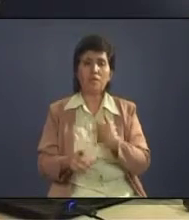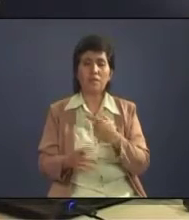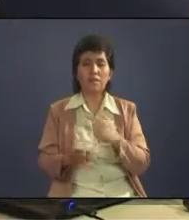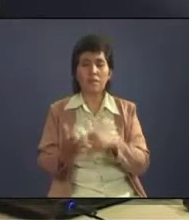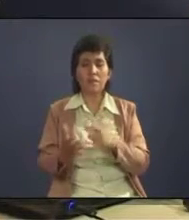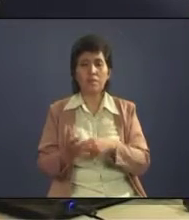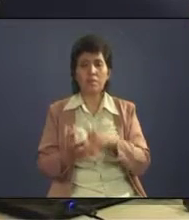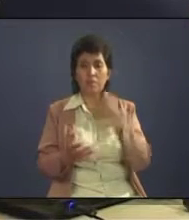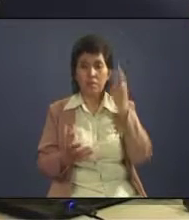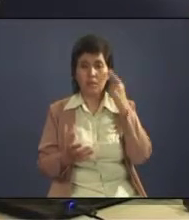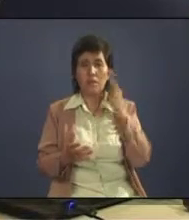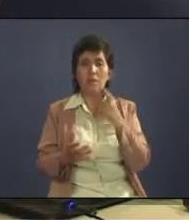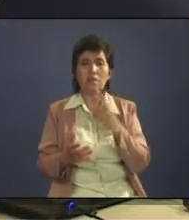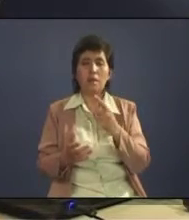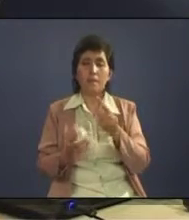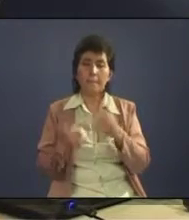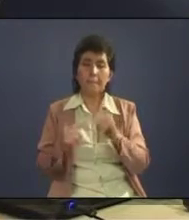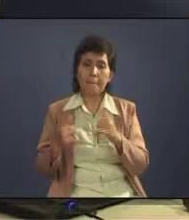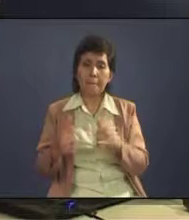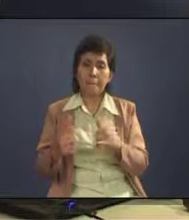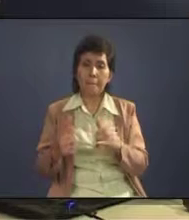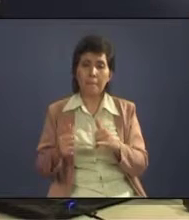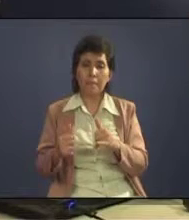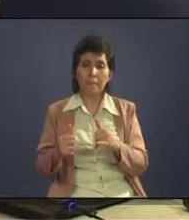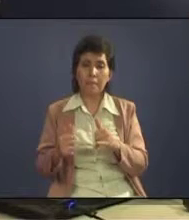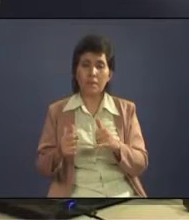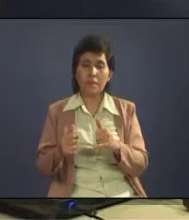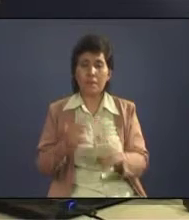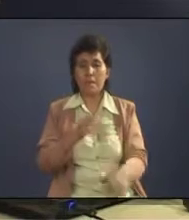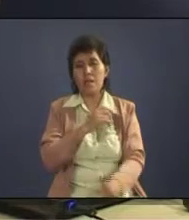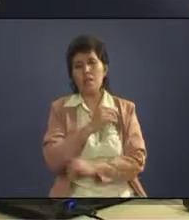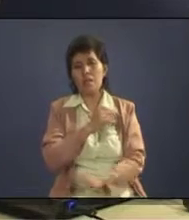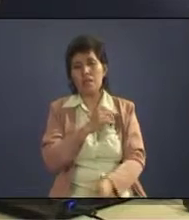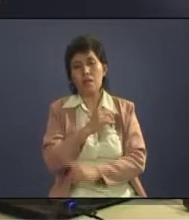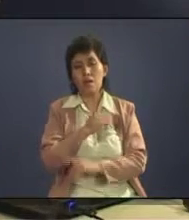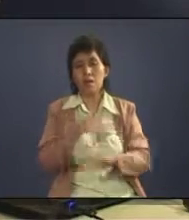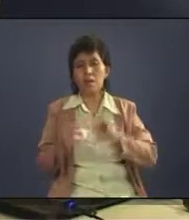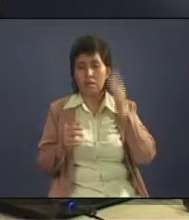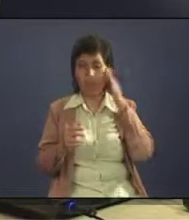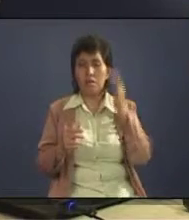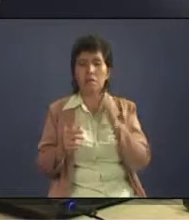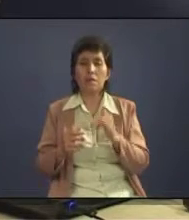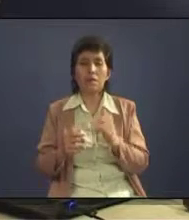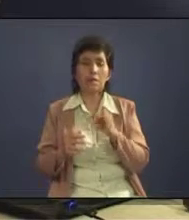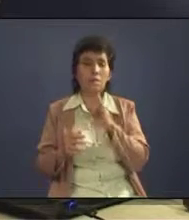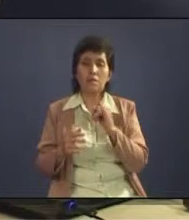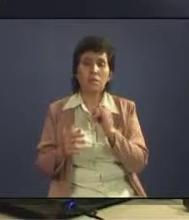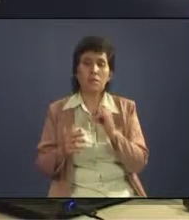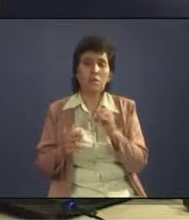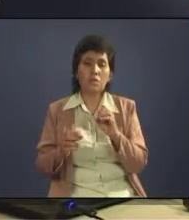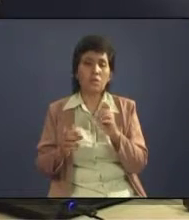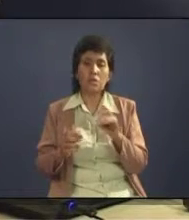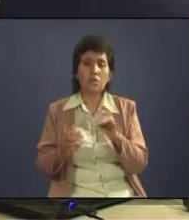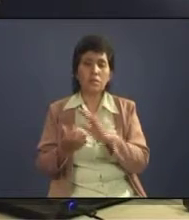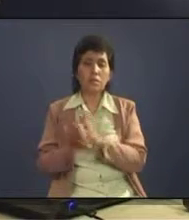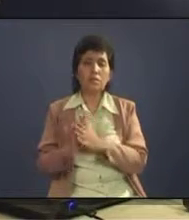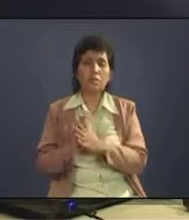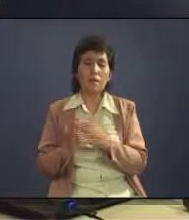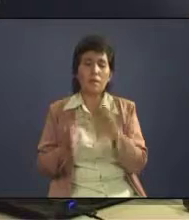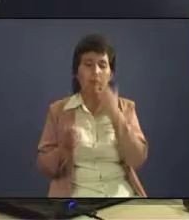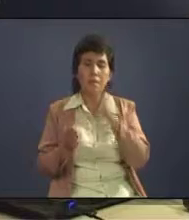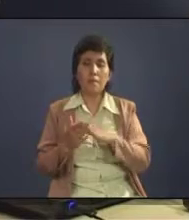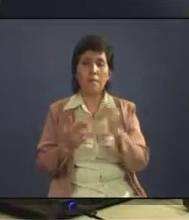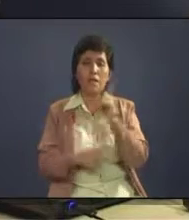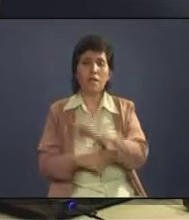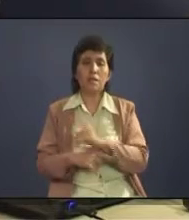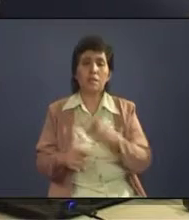Sometimes your mind can play when you're being abused or being hit, okay? You say, oh no, it's okay, he's just having a bad day. No, it's okay, it must